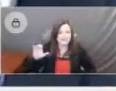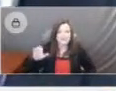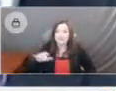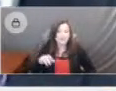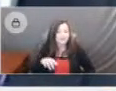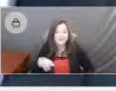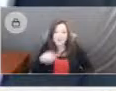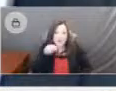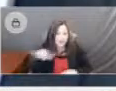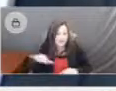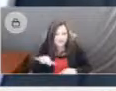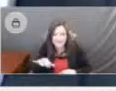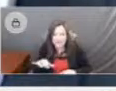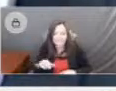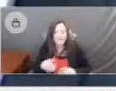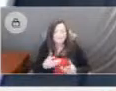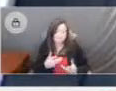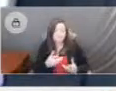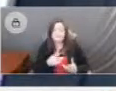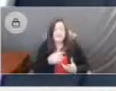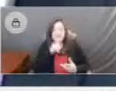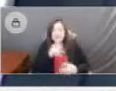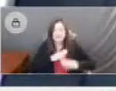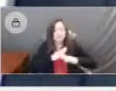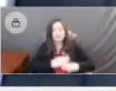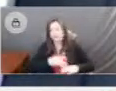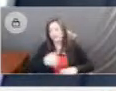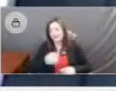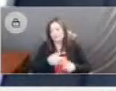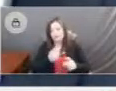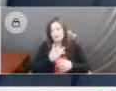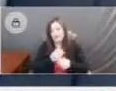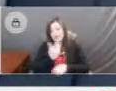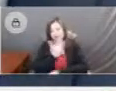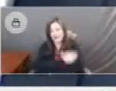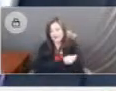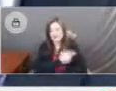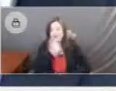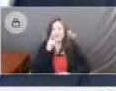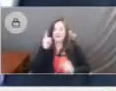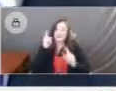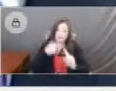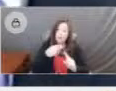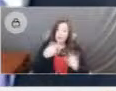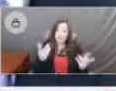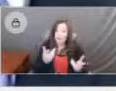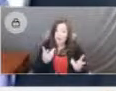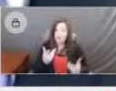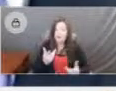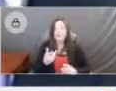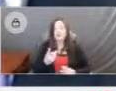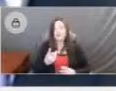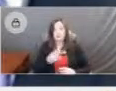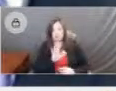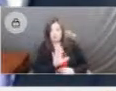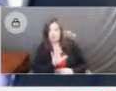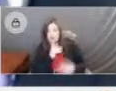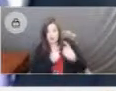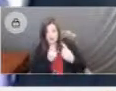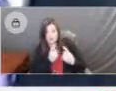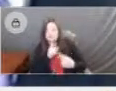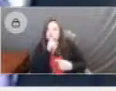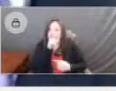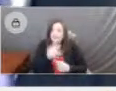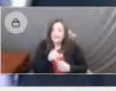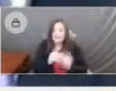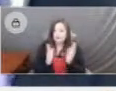not prevent someone from getting a vaccine. I think the point to take home is that a lot of these questions you really need to ask, you need